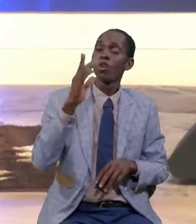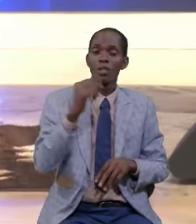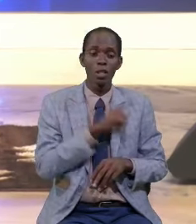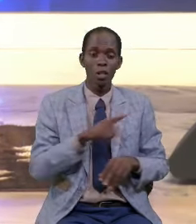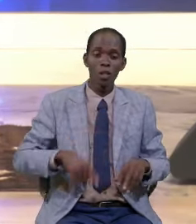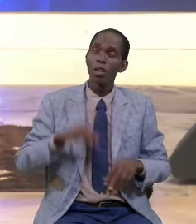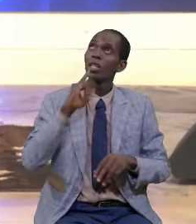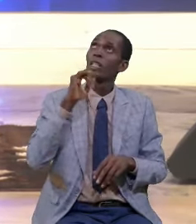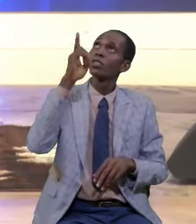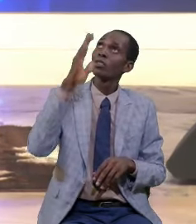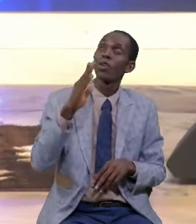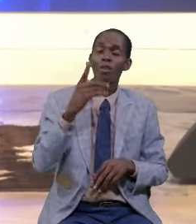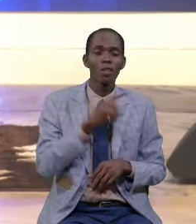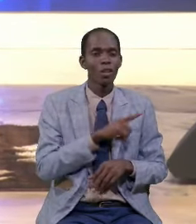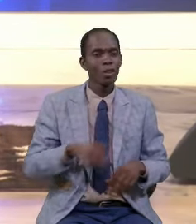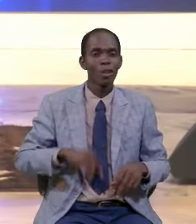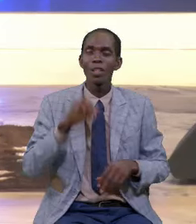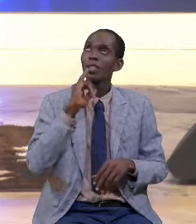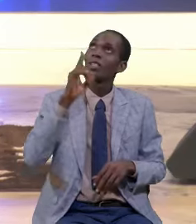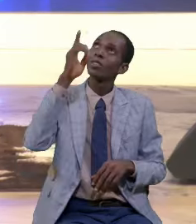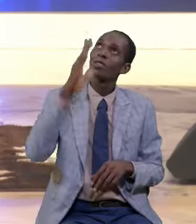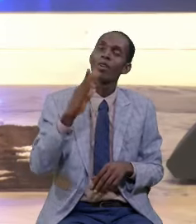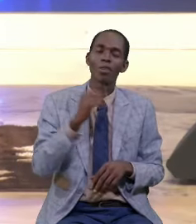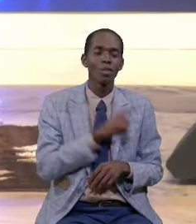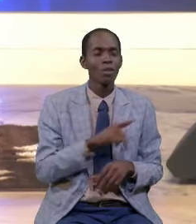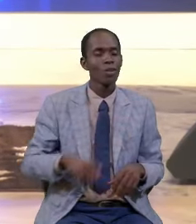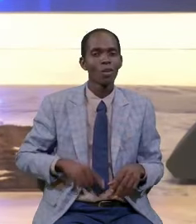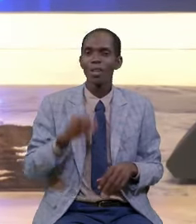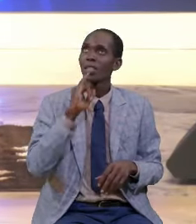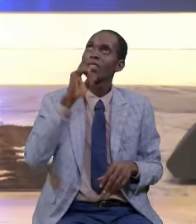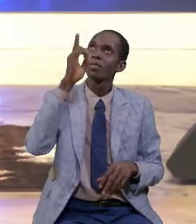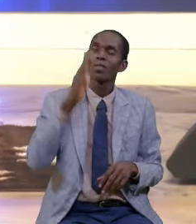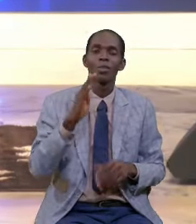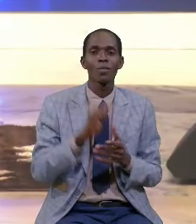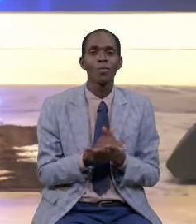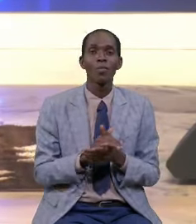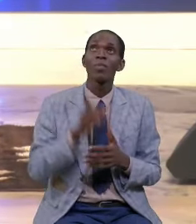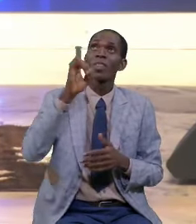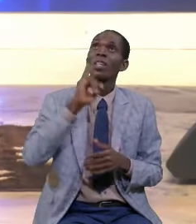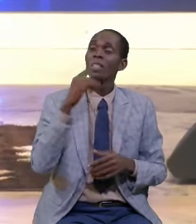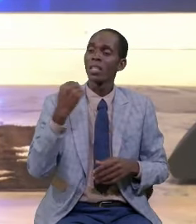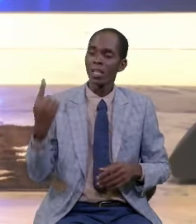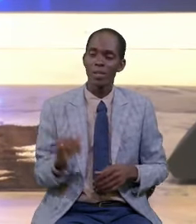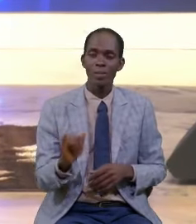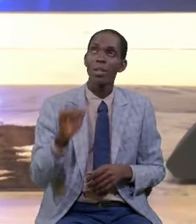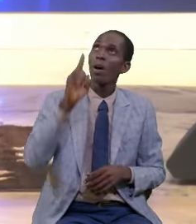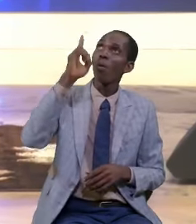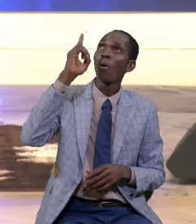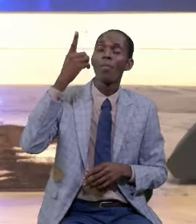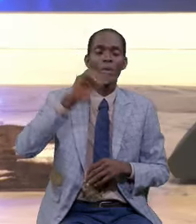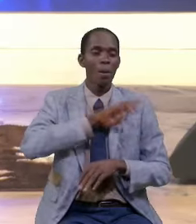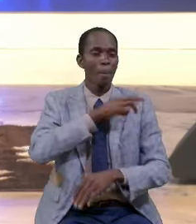Lord is God the Lord is God is eternal one is a mighty